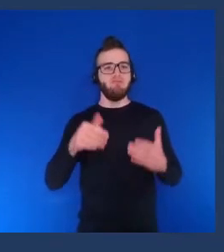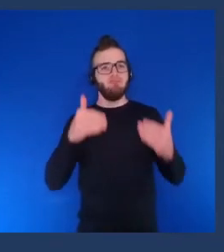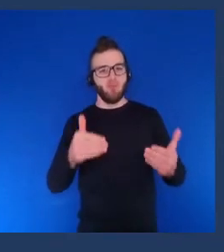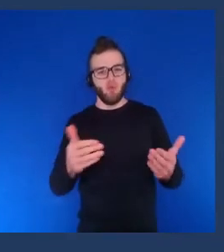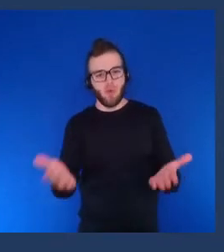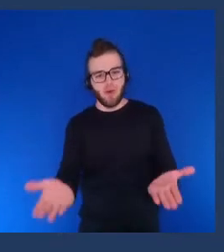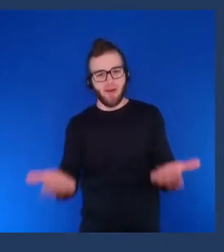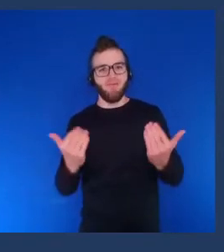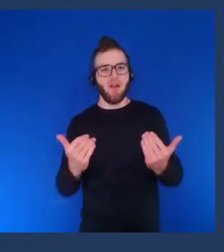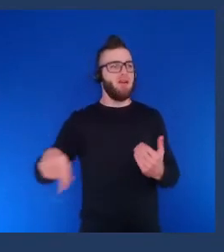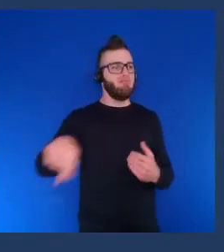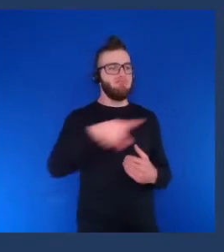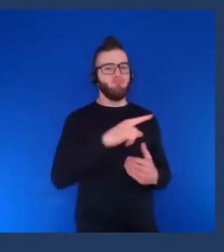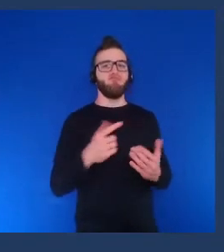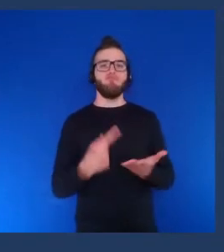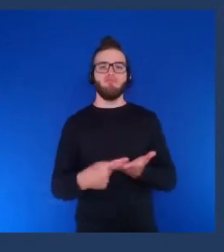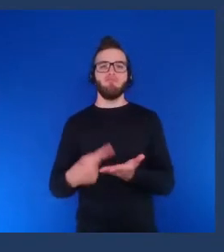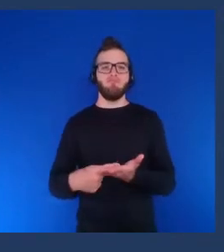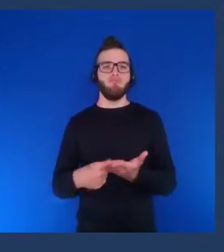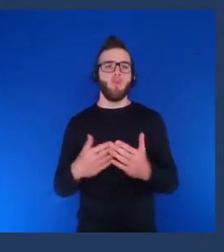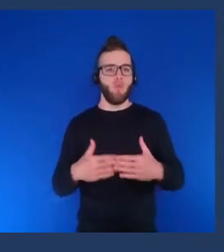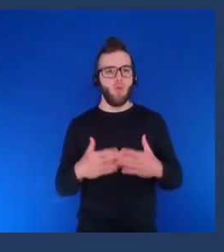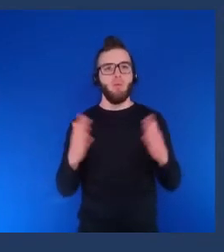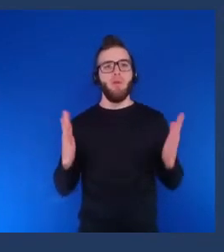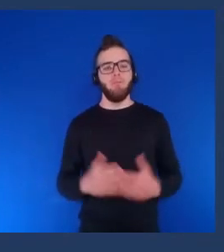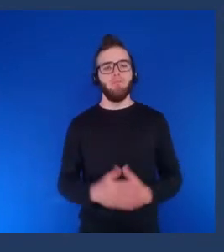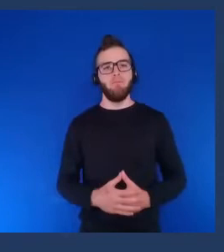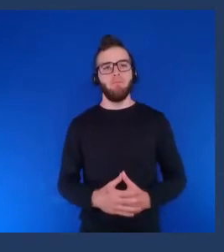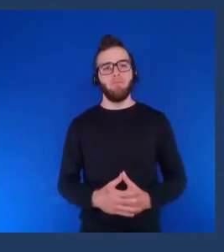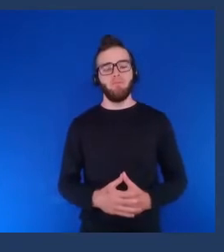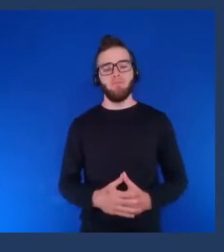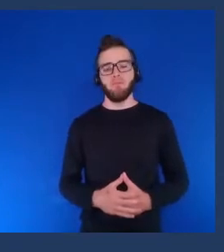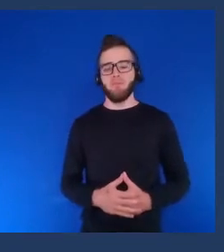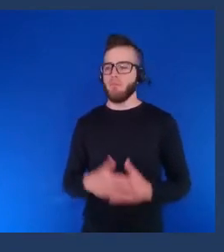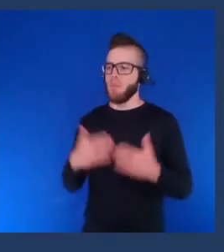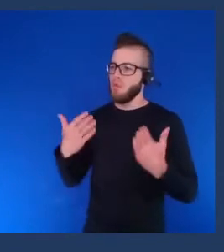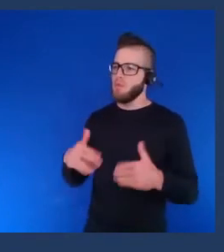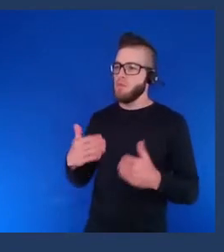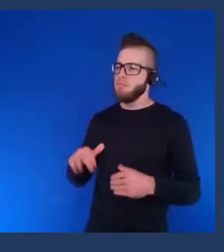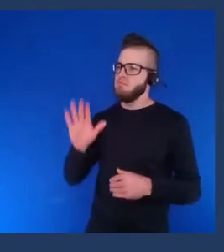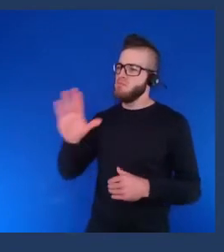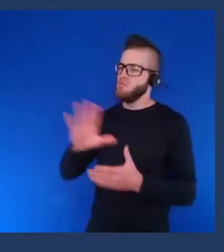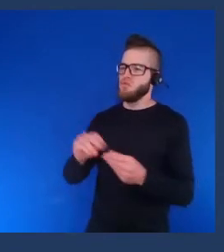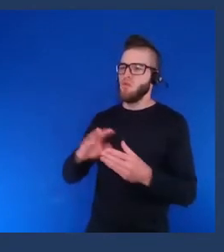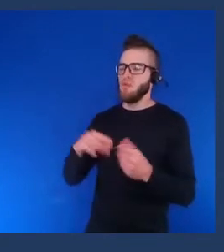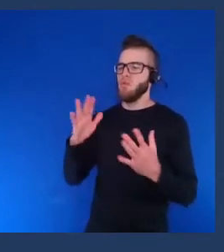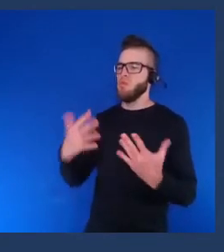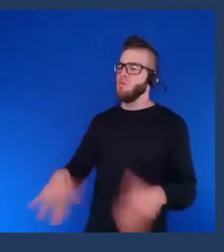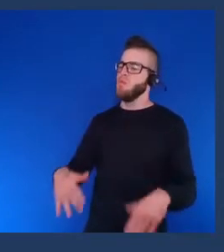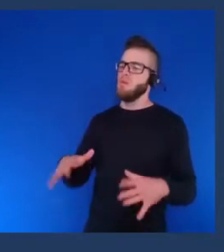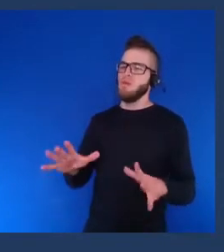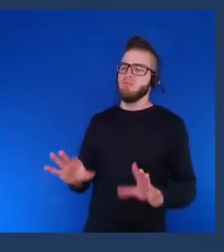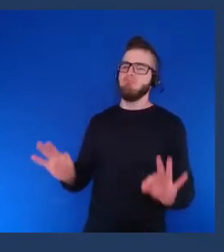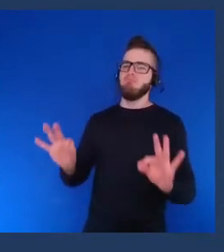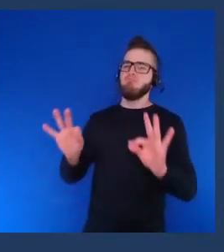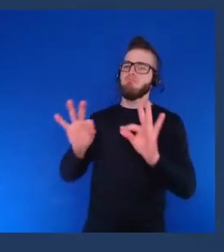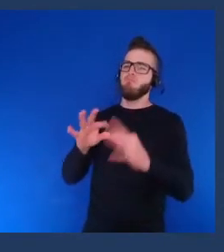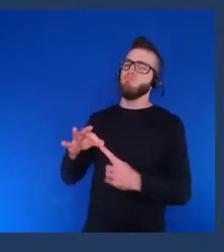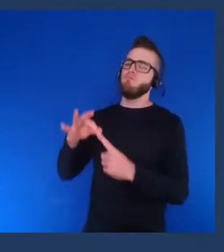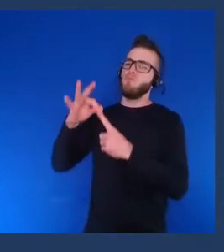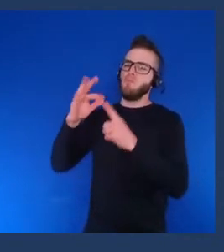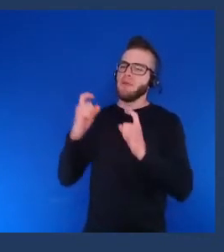Well, Chuck, your story is a real gift to everyone. So thank you so much for sharing with